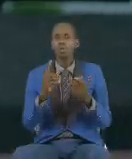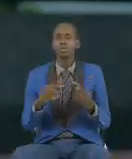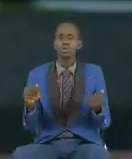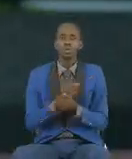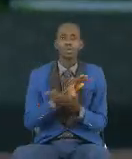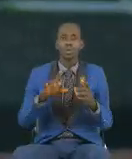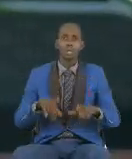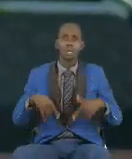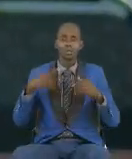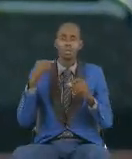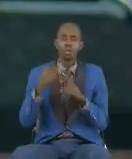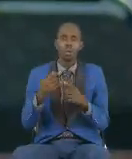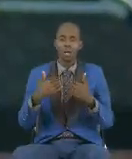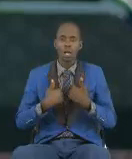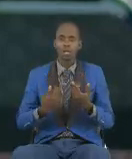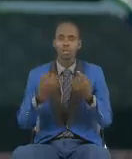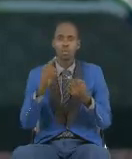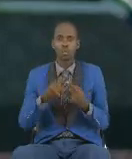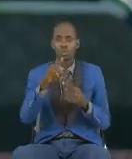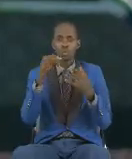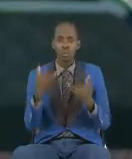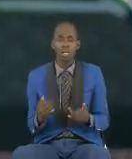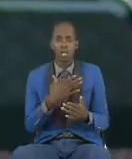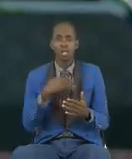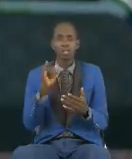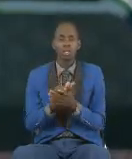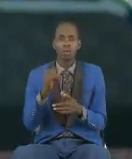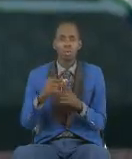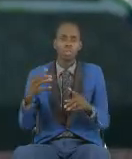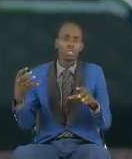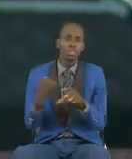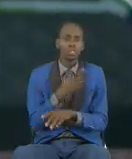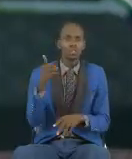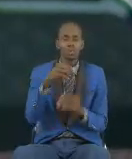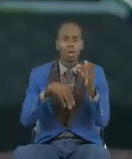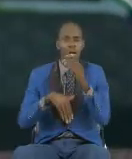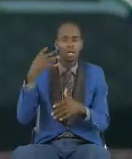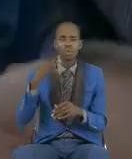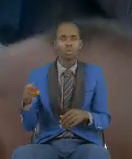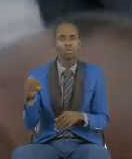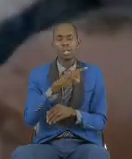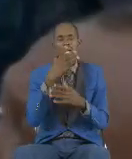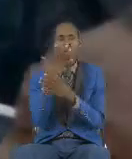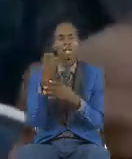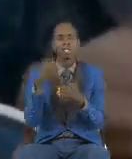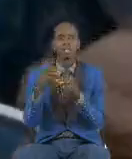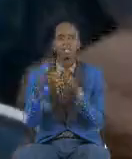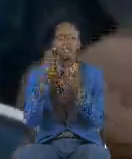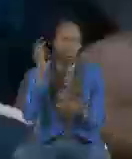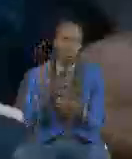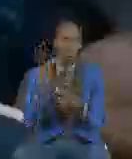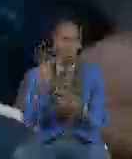has come to you today. And the word takes you out of their hand in Jesus' name.